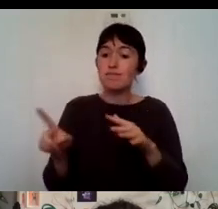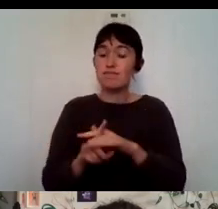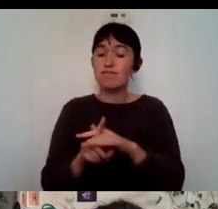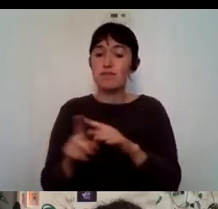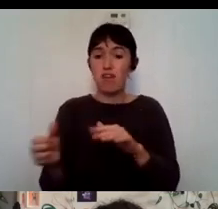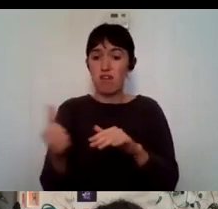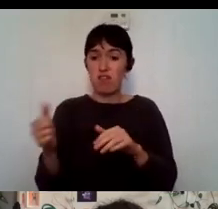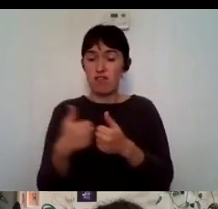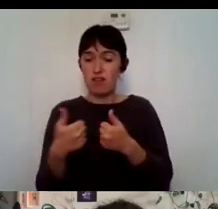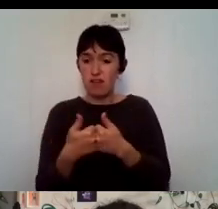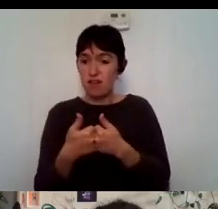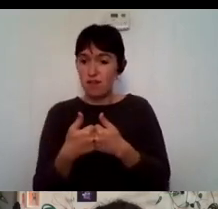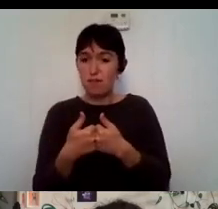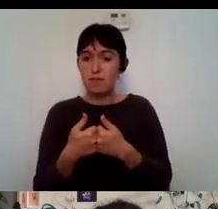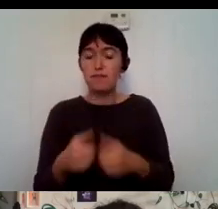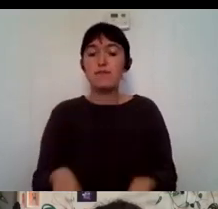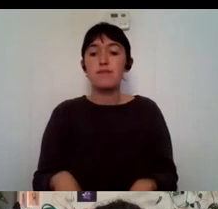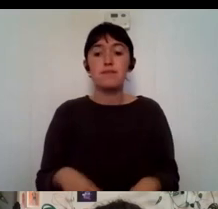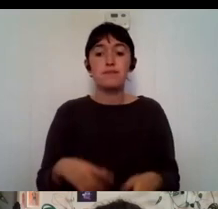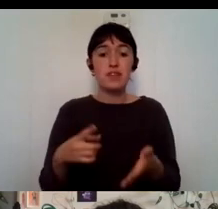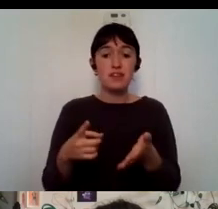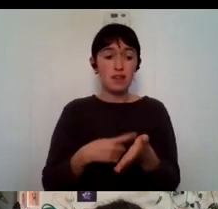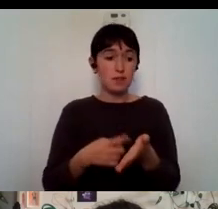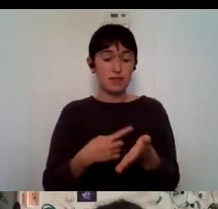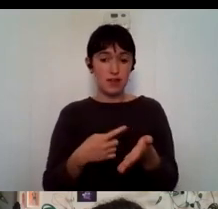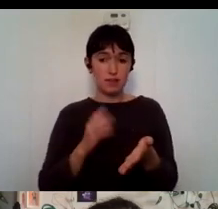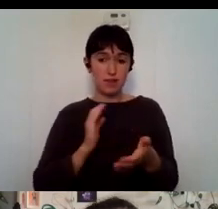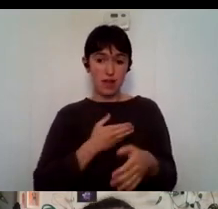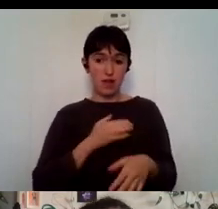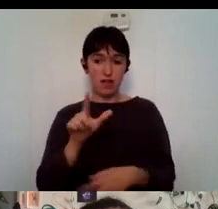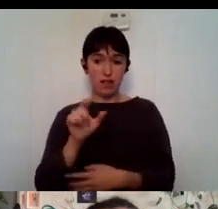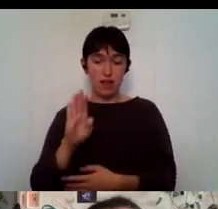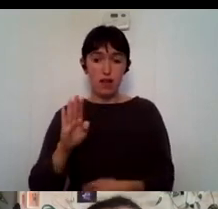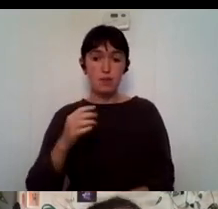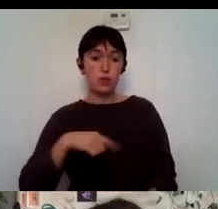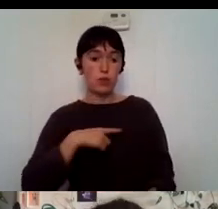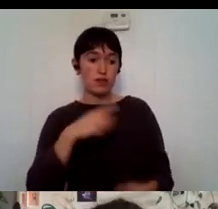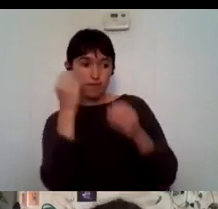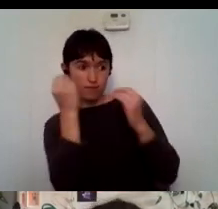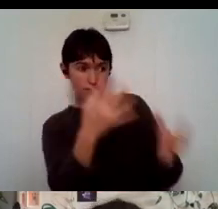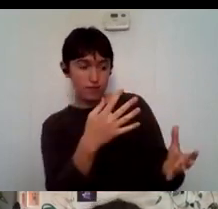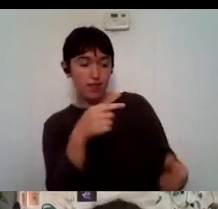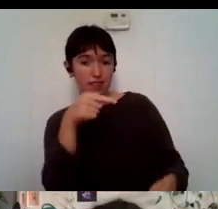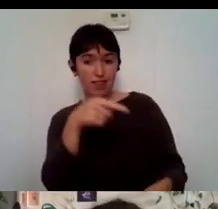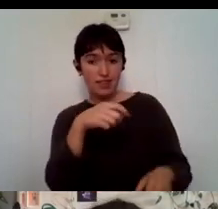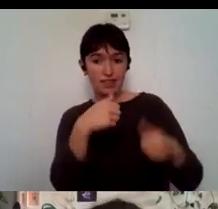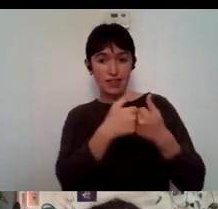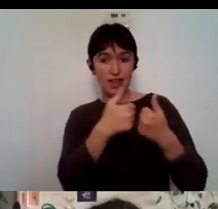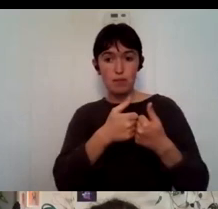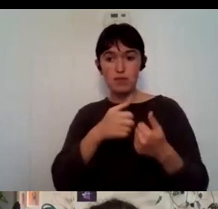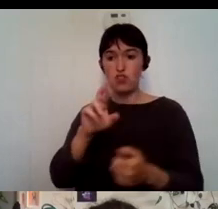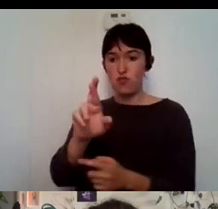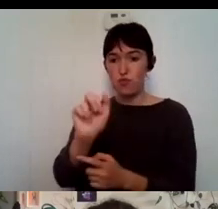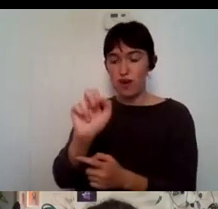because sometimes we tell our participants that this game is random and they don't believe us.